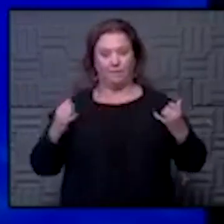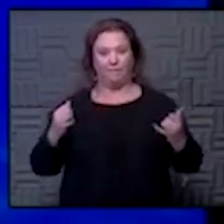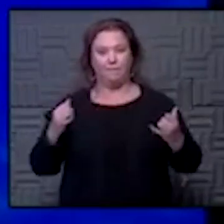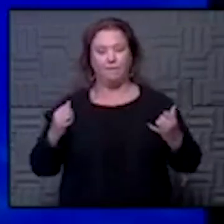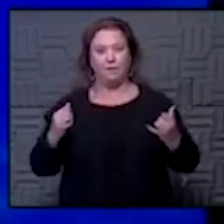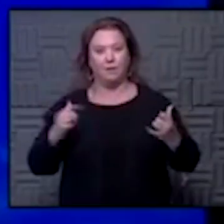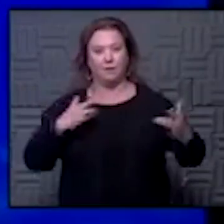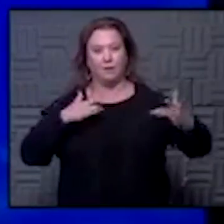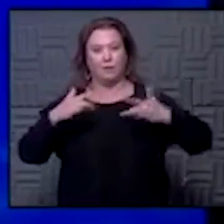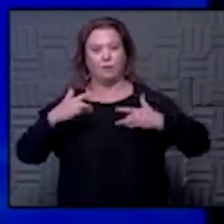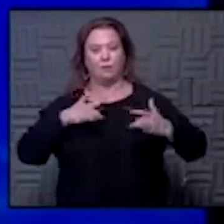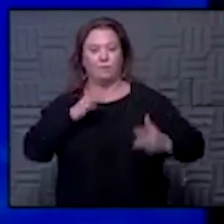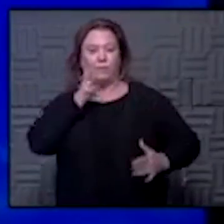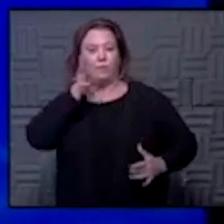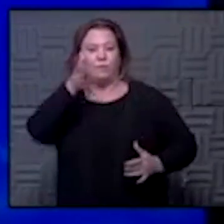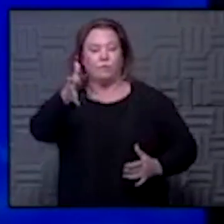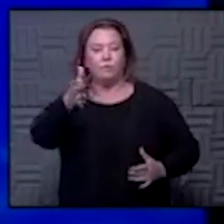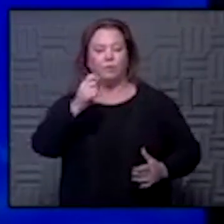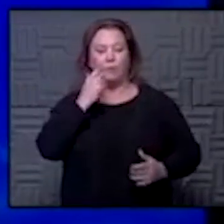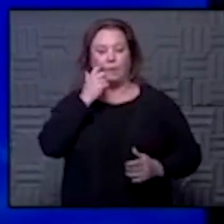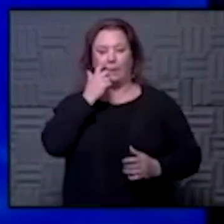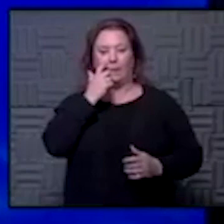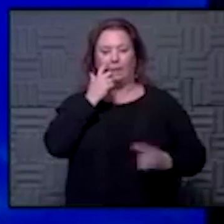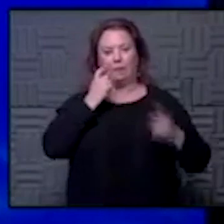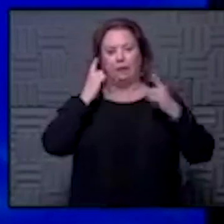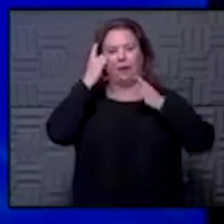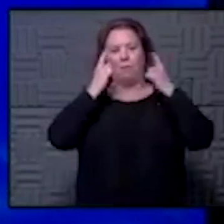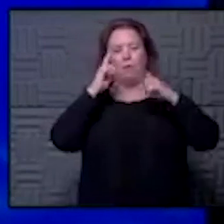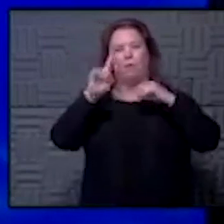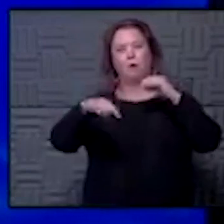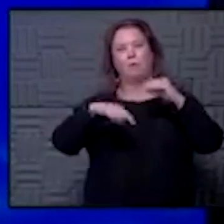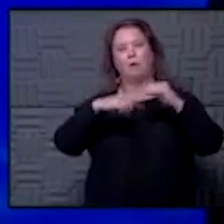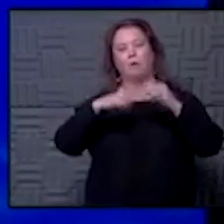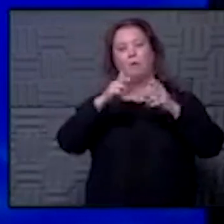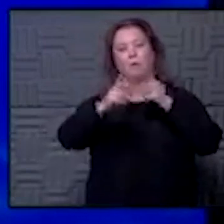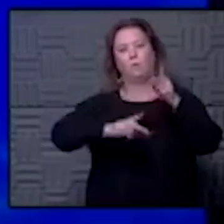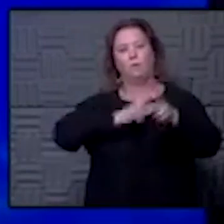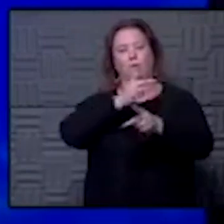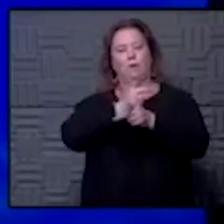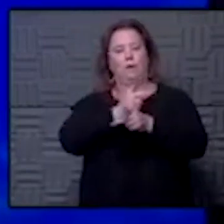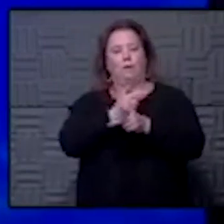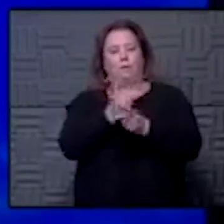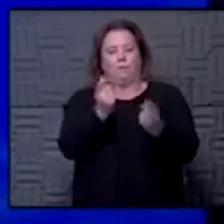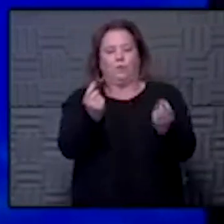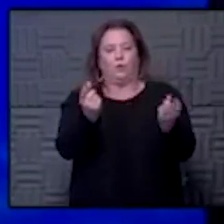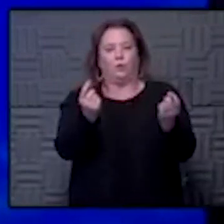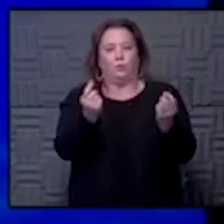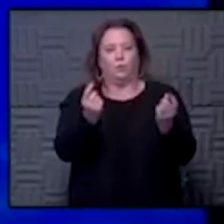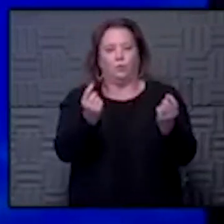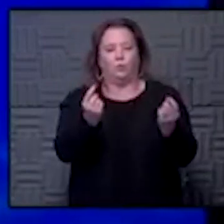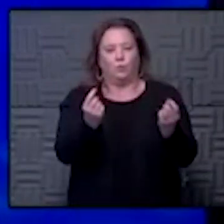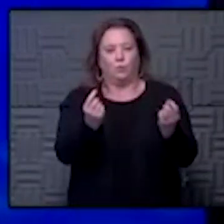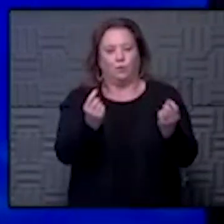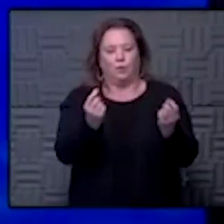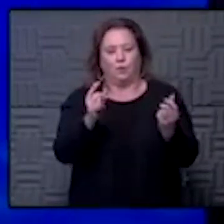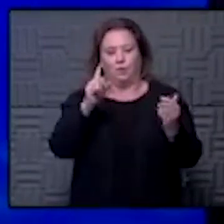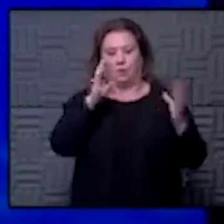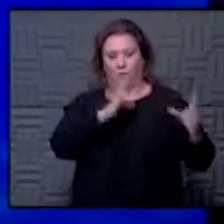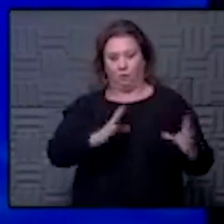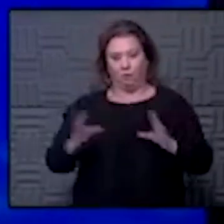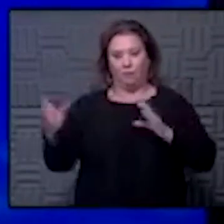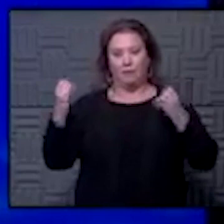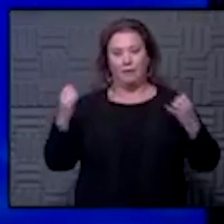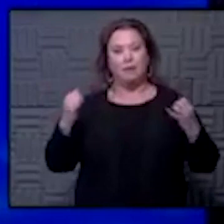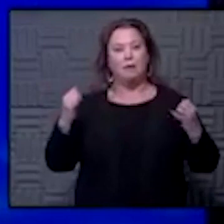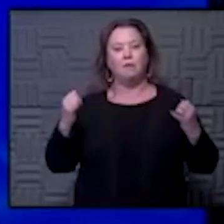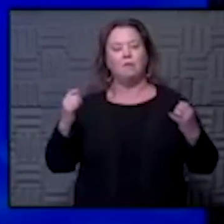you have concerns for the future, but I'm wondering more, what kind of steps are you going to have to take? Surely you're planning at this